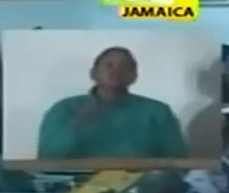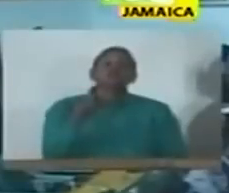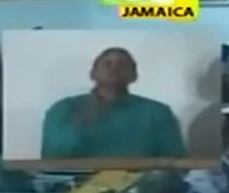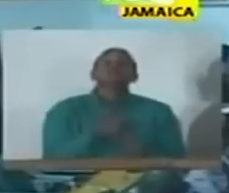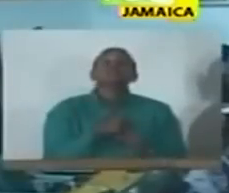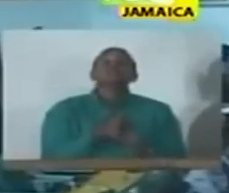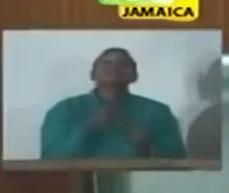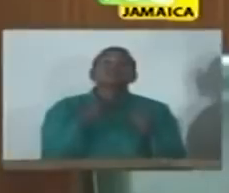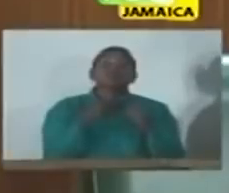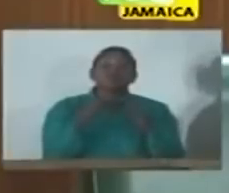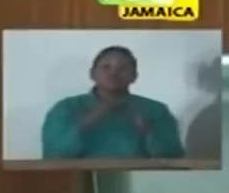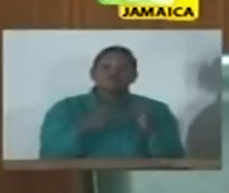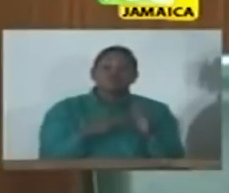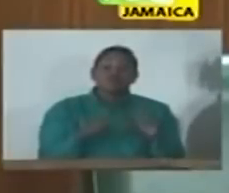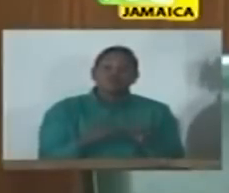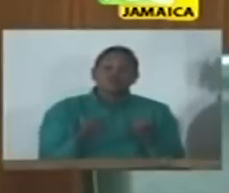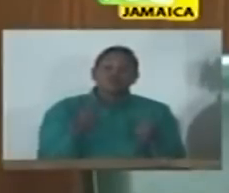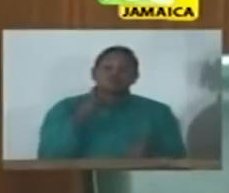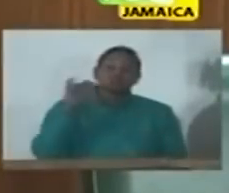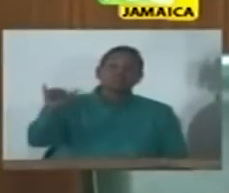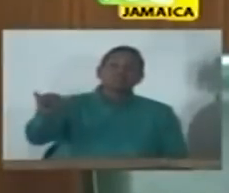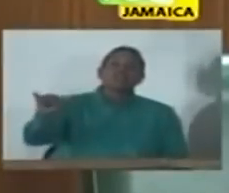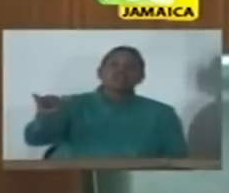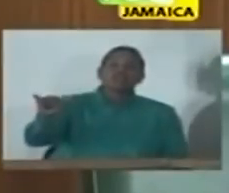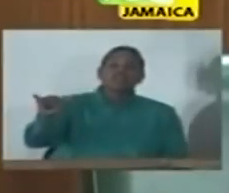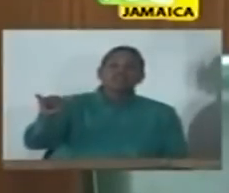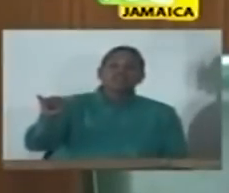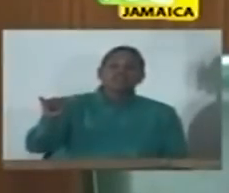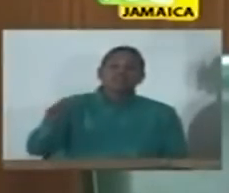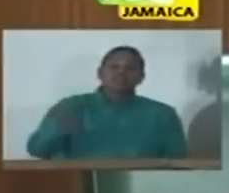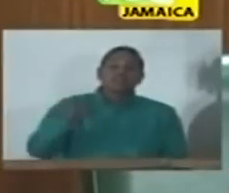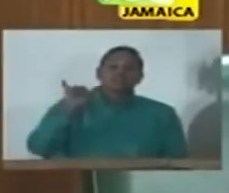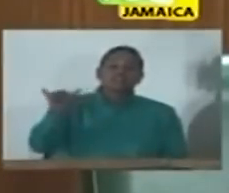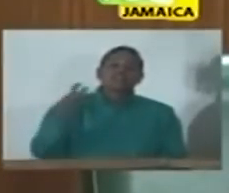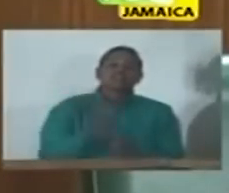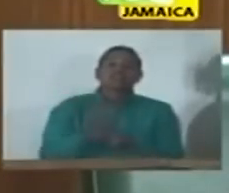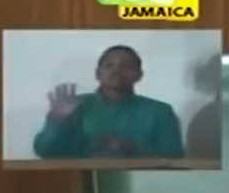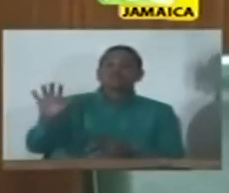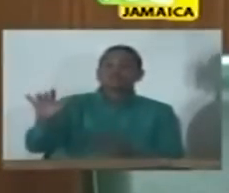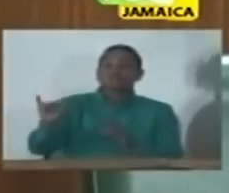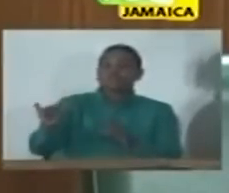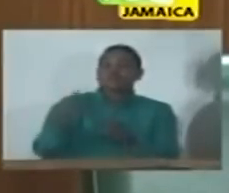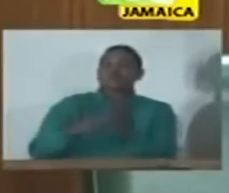rests. Hold your lane. The question of whether Keep in your lane. Senator Knight.